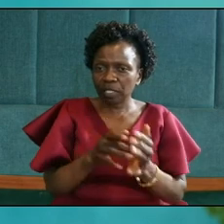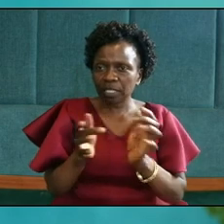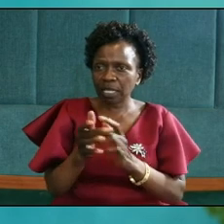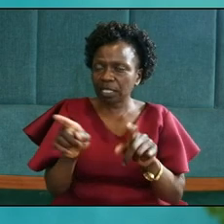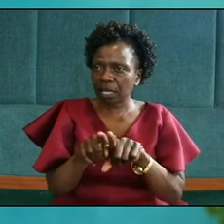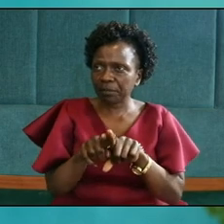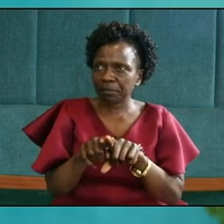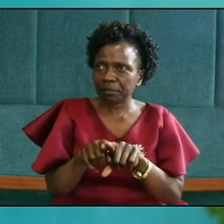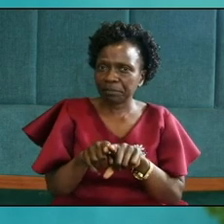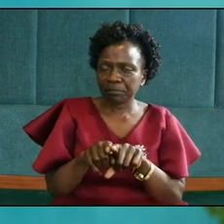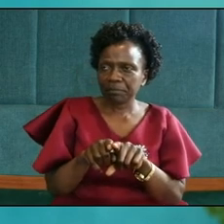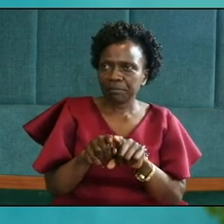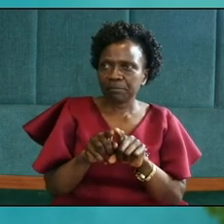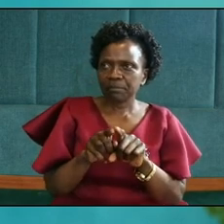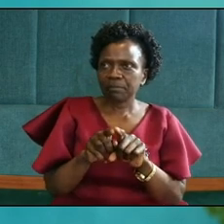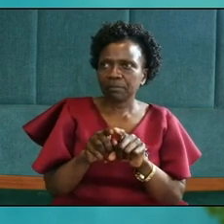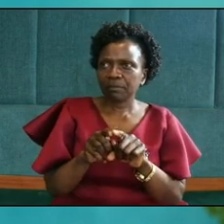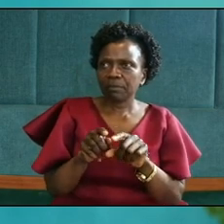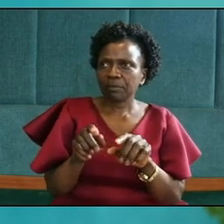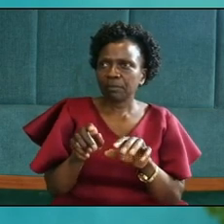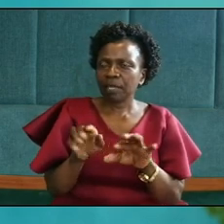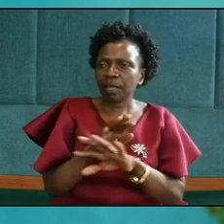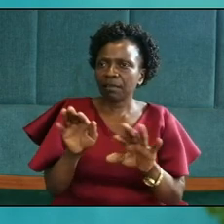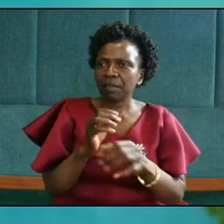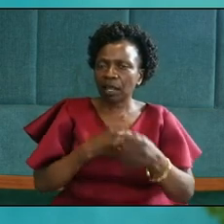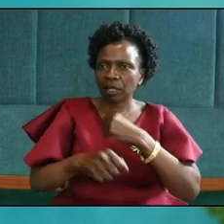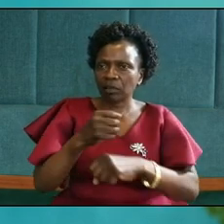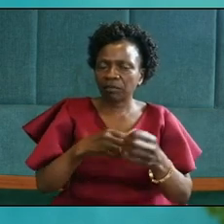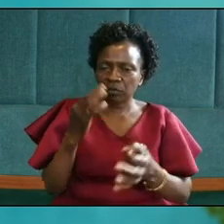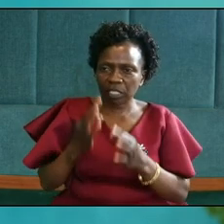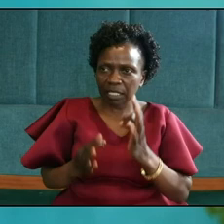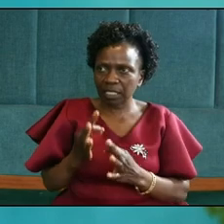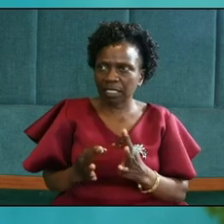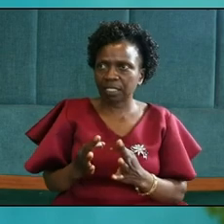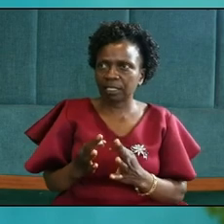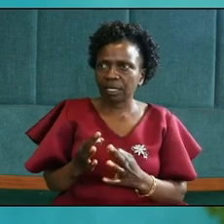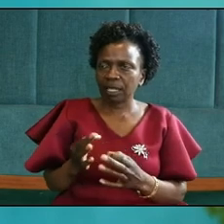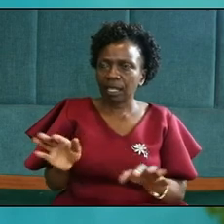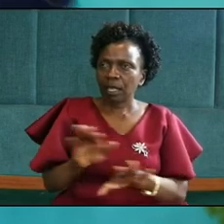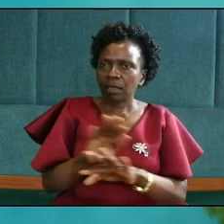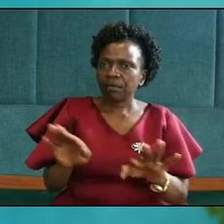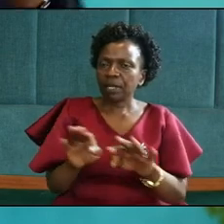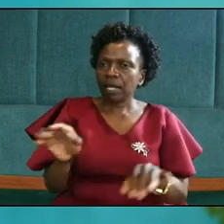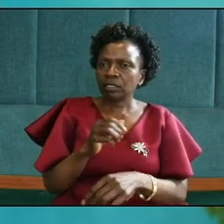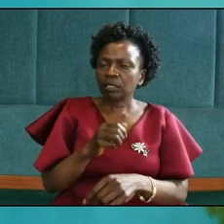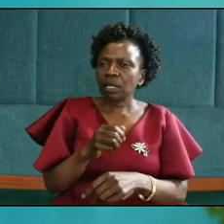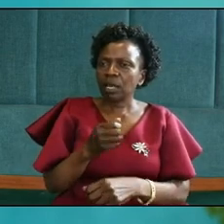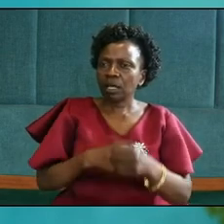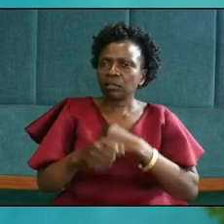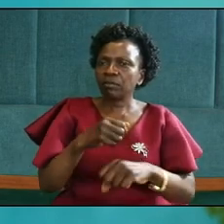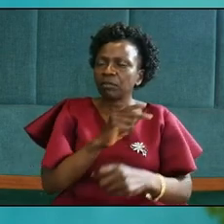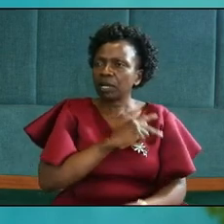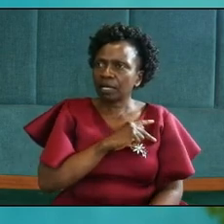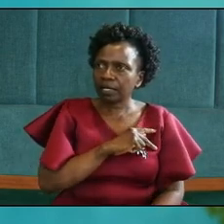rest of the people? Will they ask you every act of justice, every act of mercy, every act of benevolence makes melody